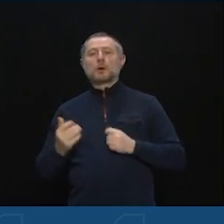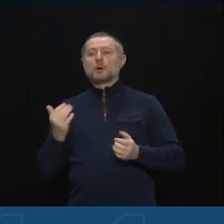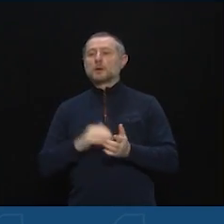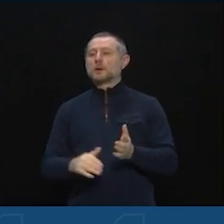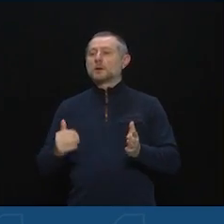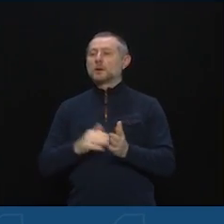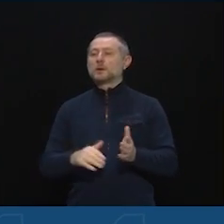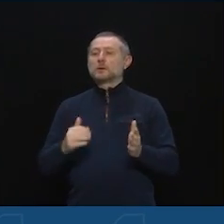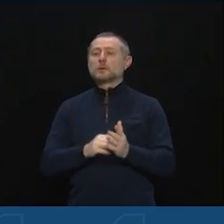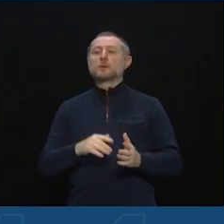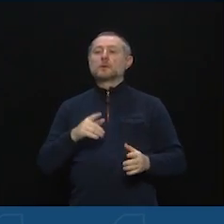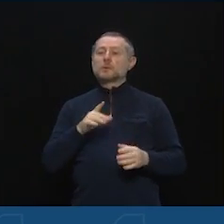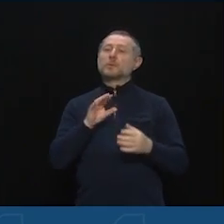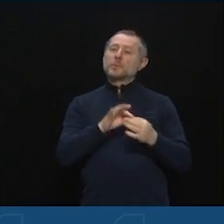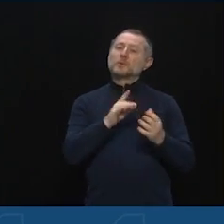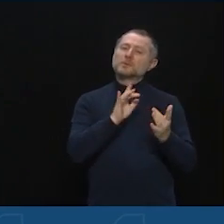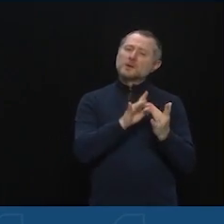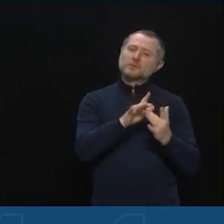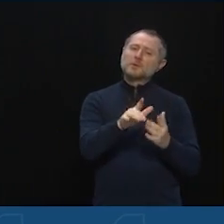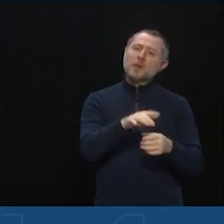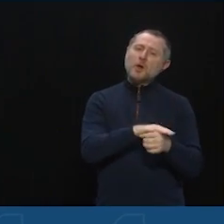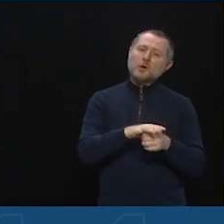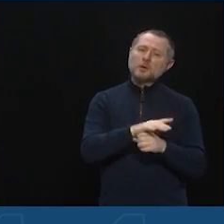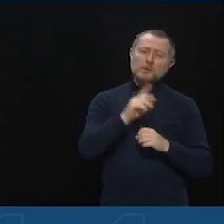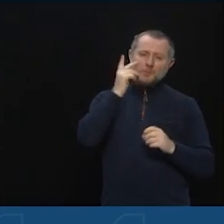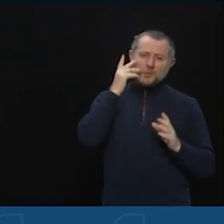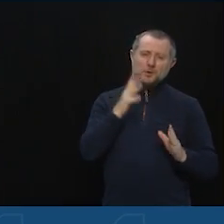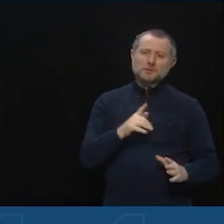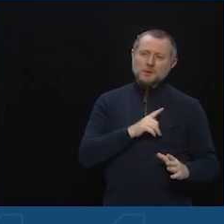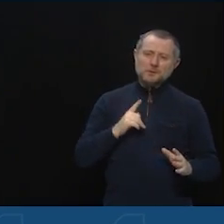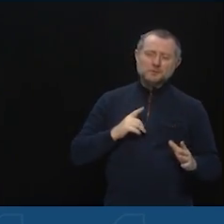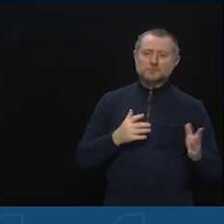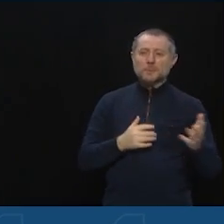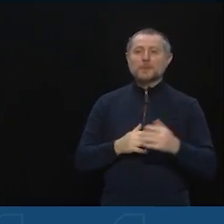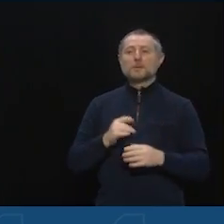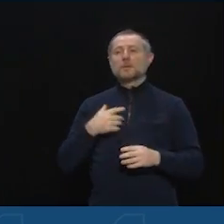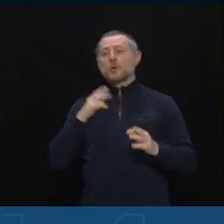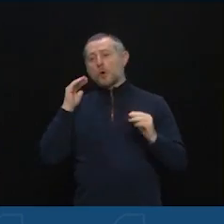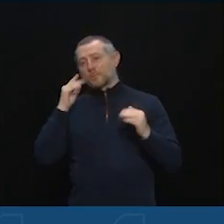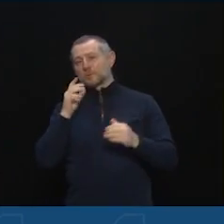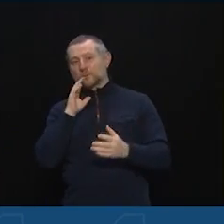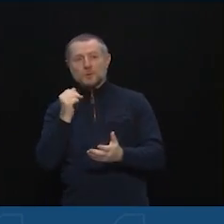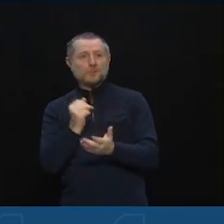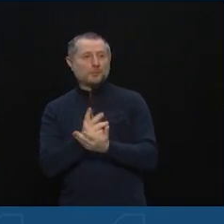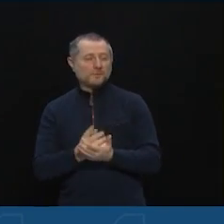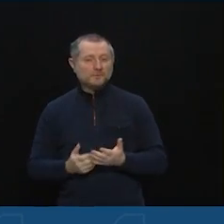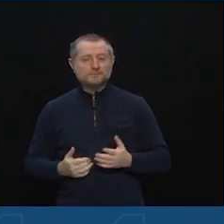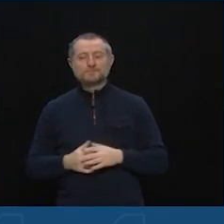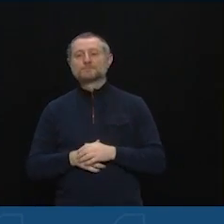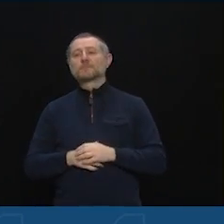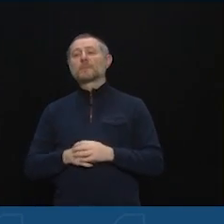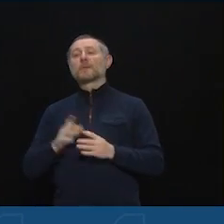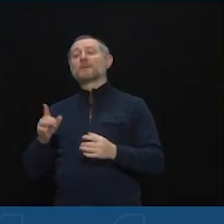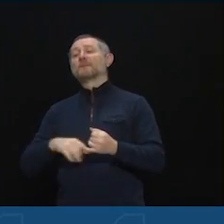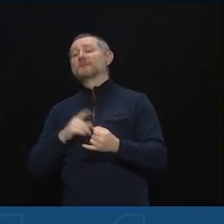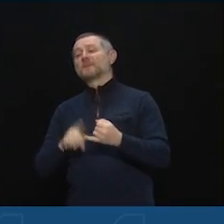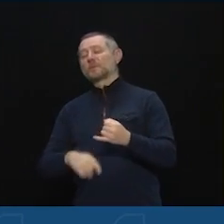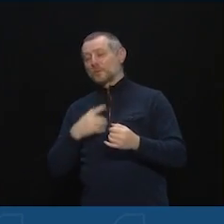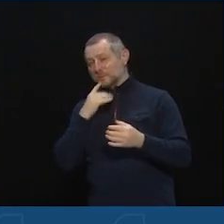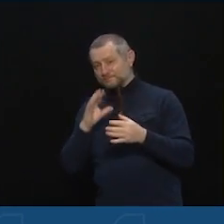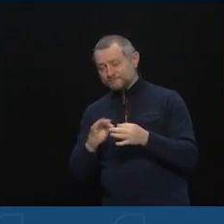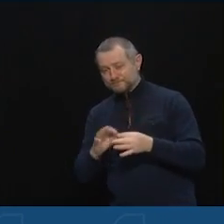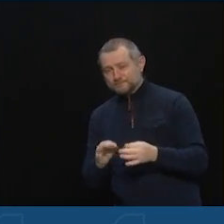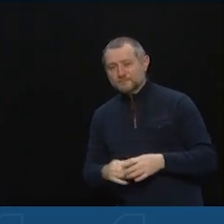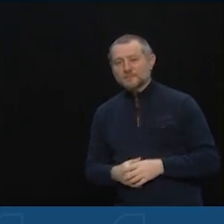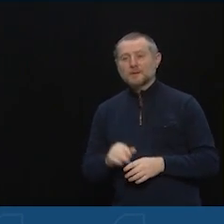elected officials and, and hopefully soon. And then finally,